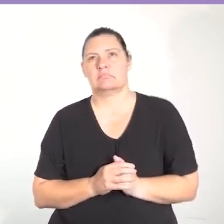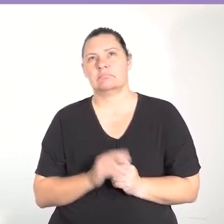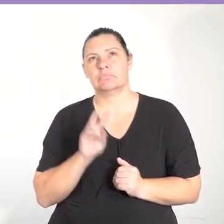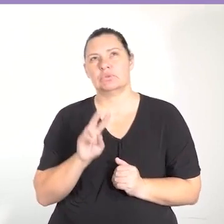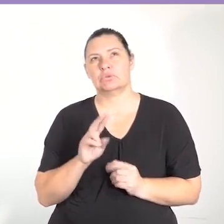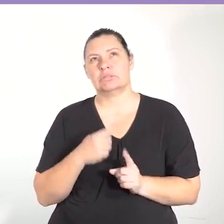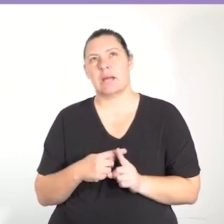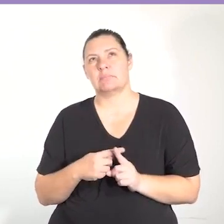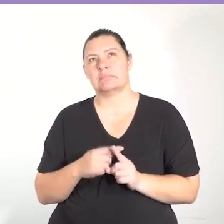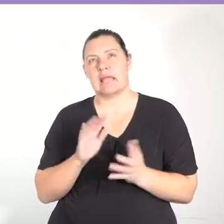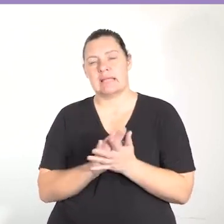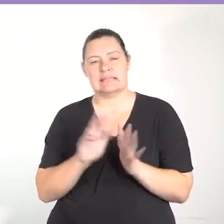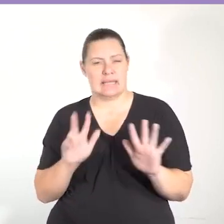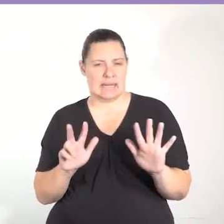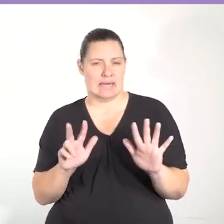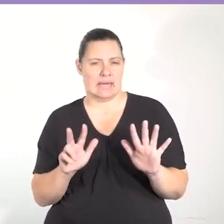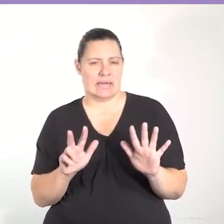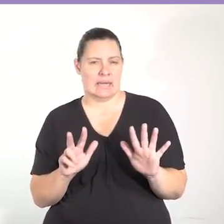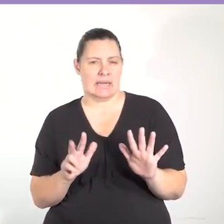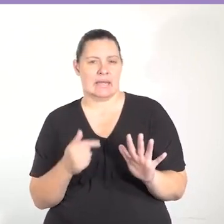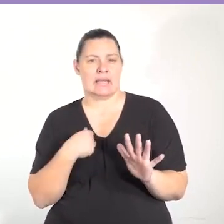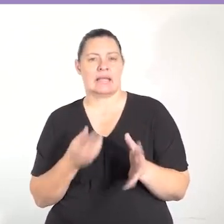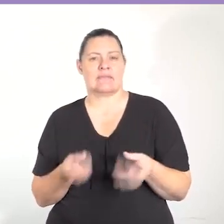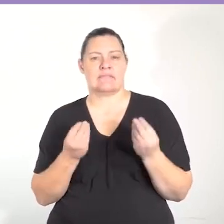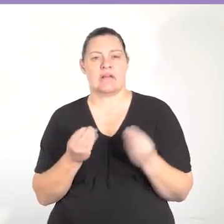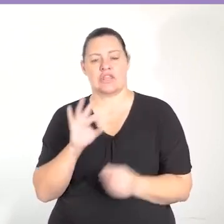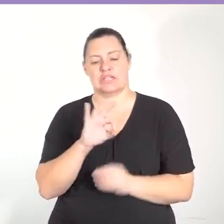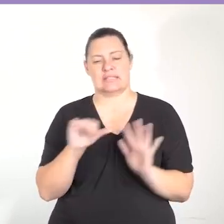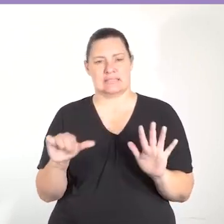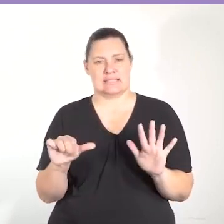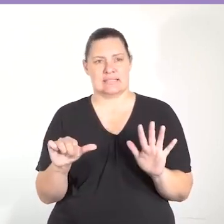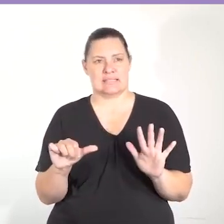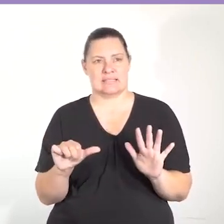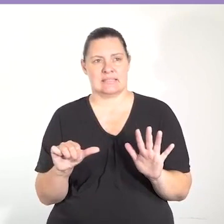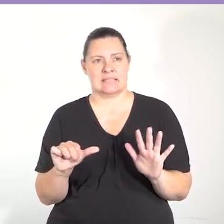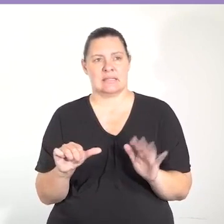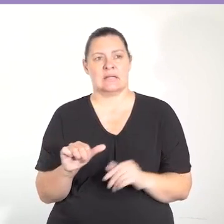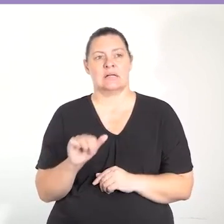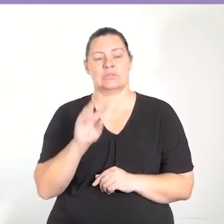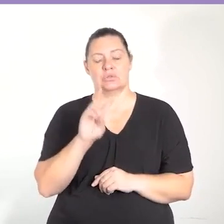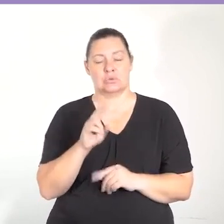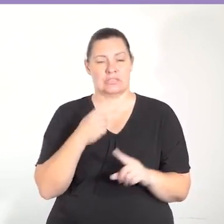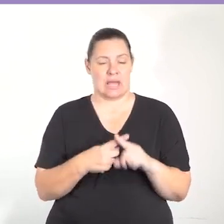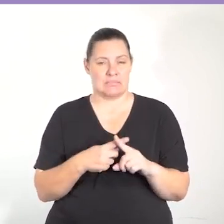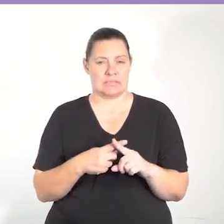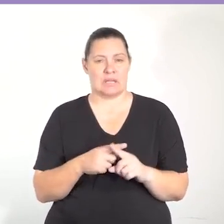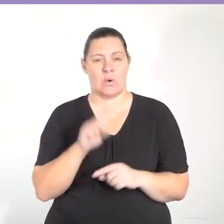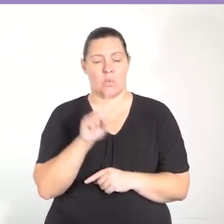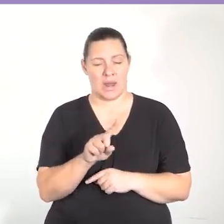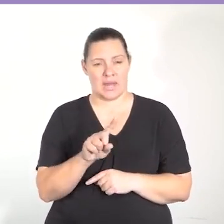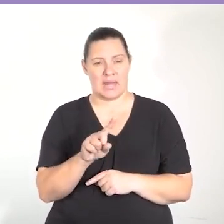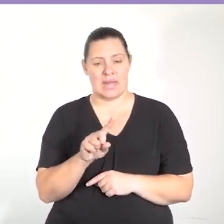of 2 multiplied by 18, that gives me 36, which means that 2 multiplied